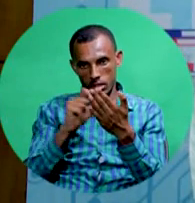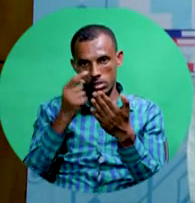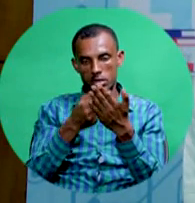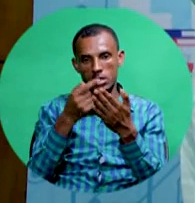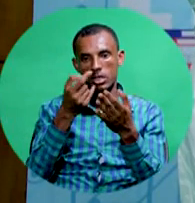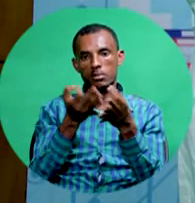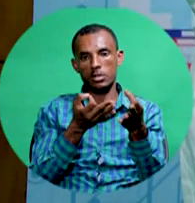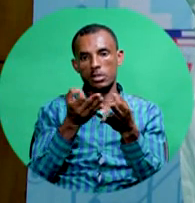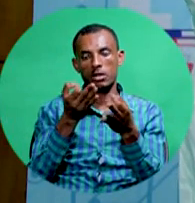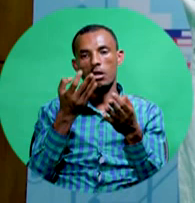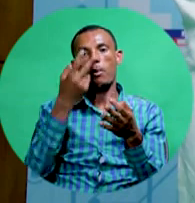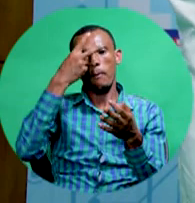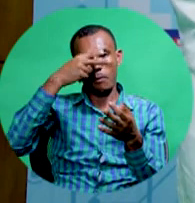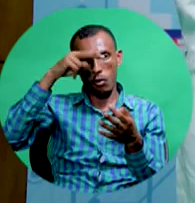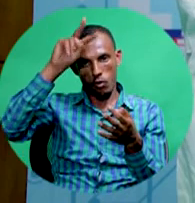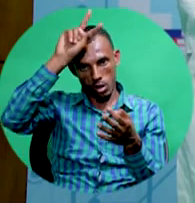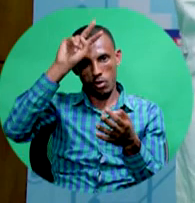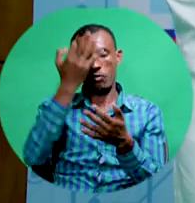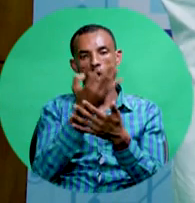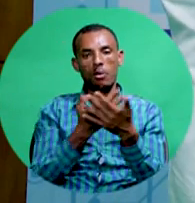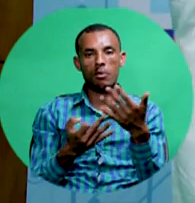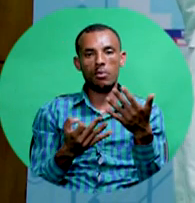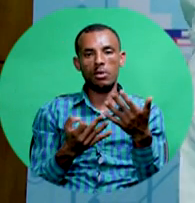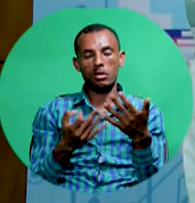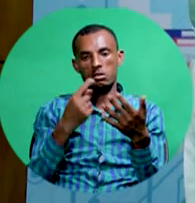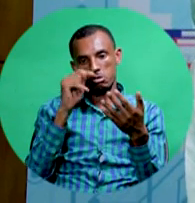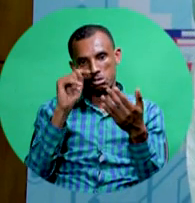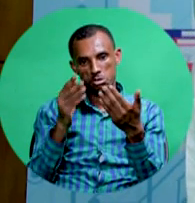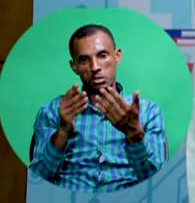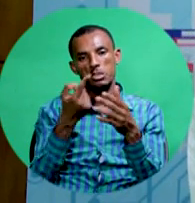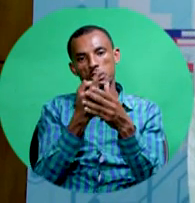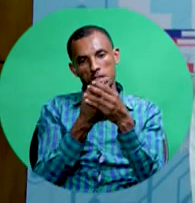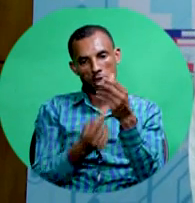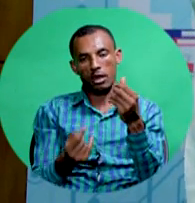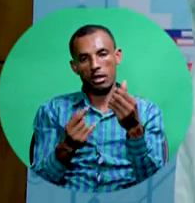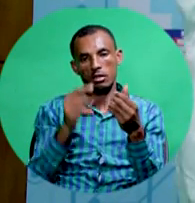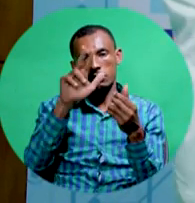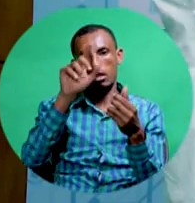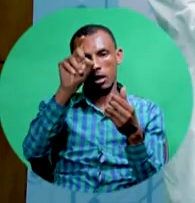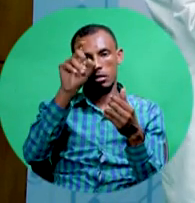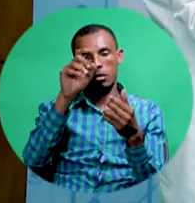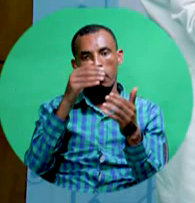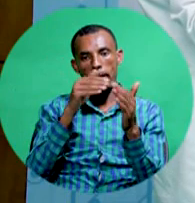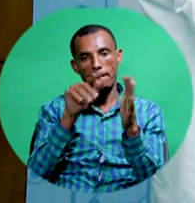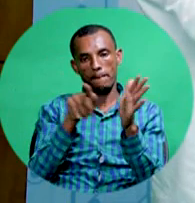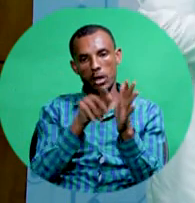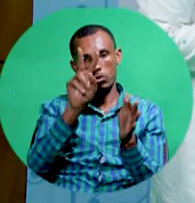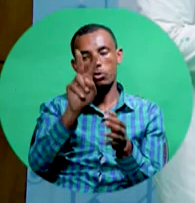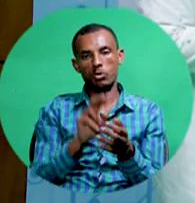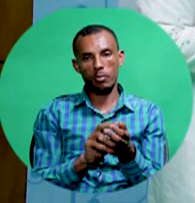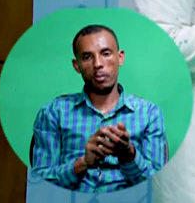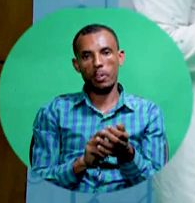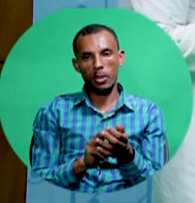expression in a power form where the single term is 3x minus 2. We have two terms, so I have to write